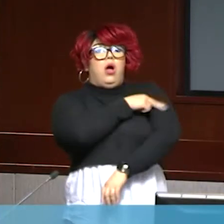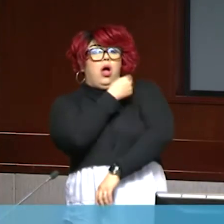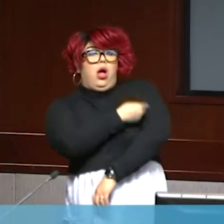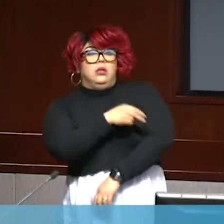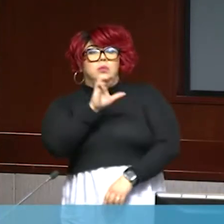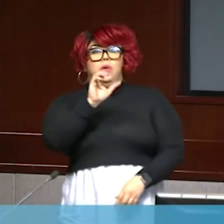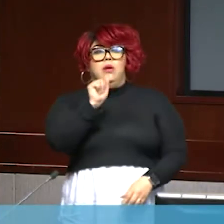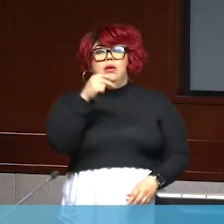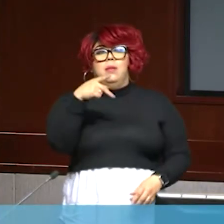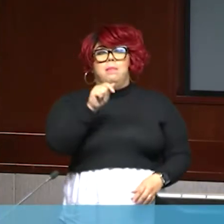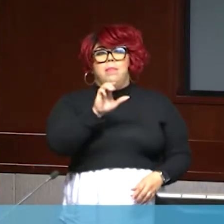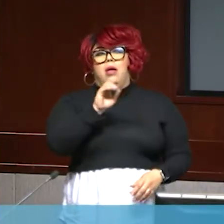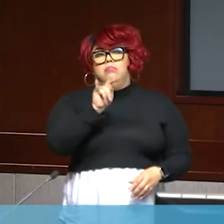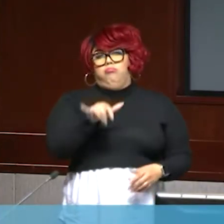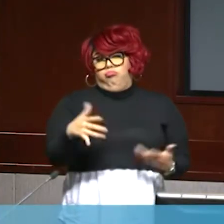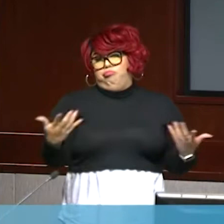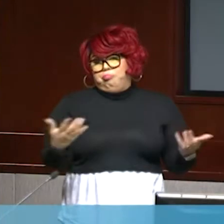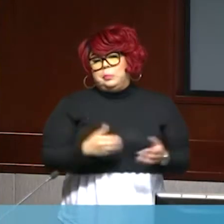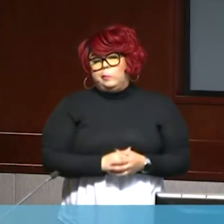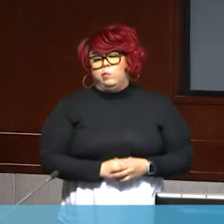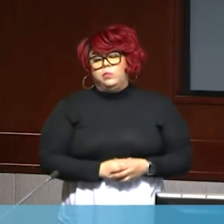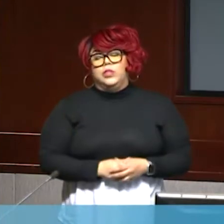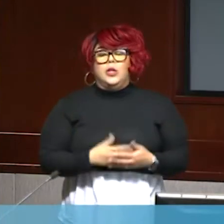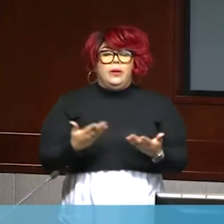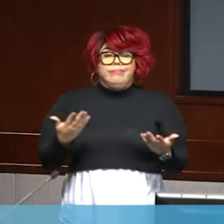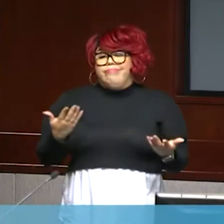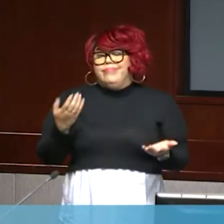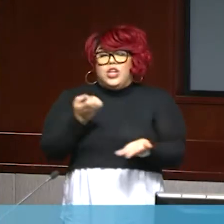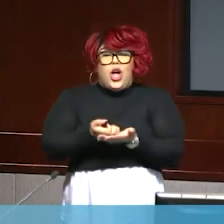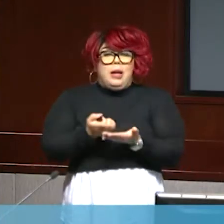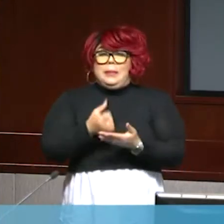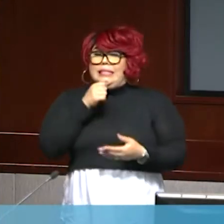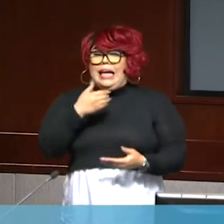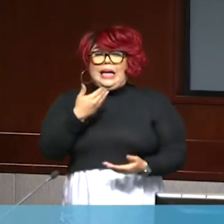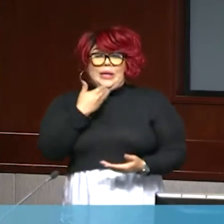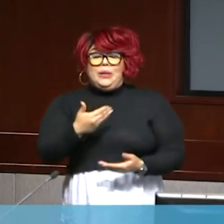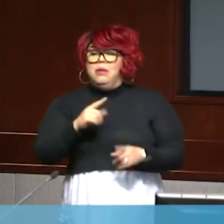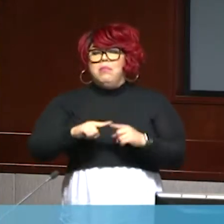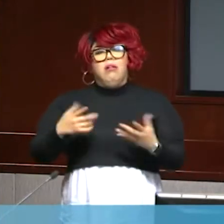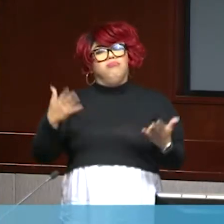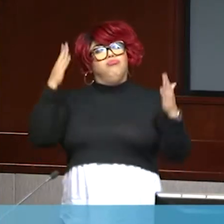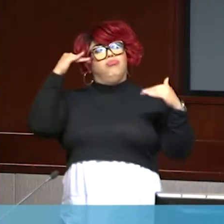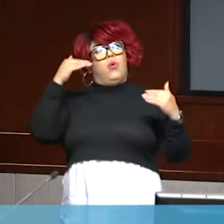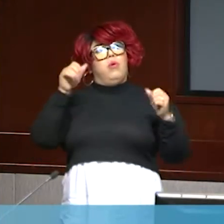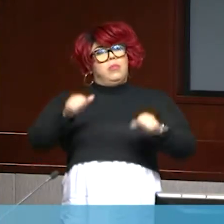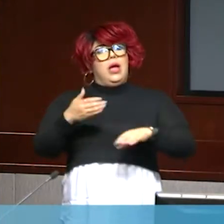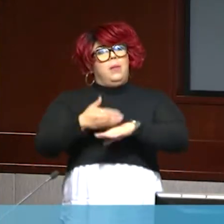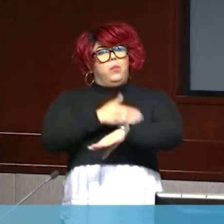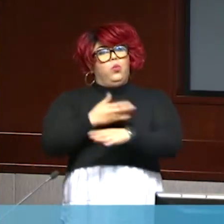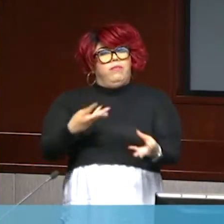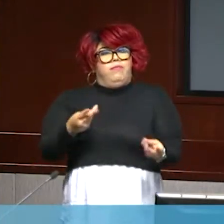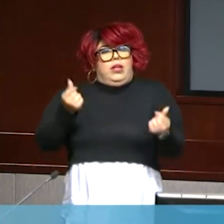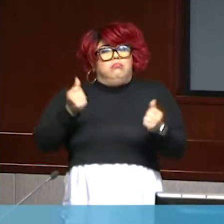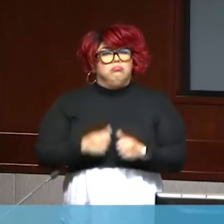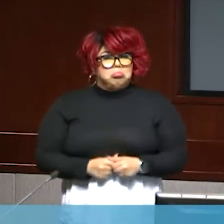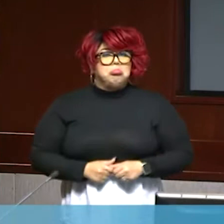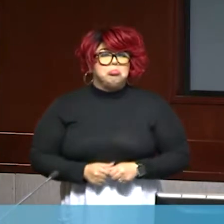So economy, not good, but we'd like to see it improve as quickly as possible.